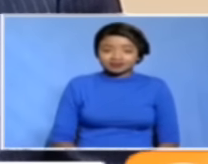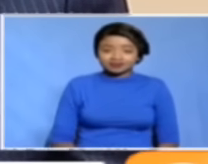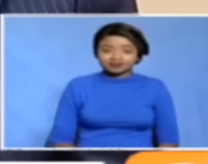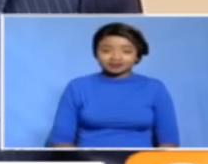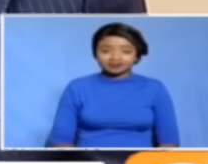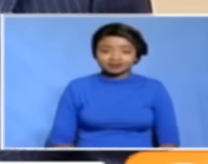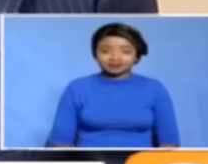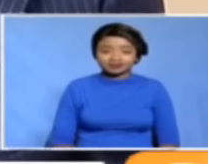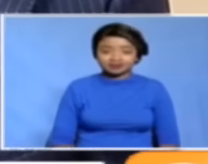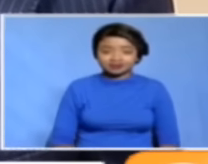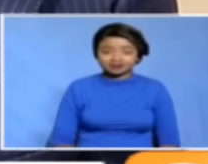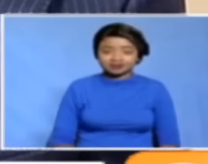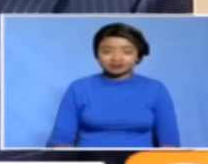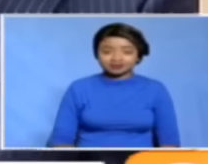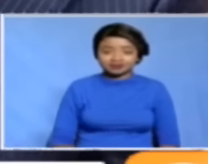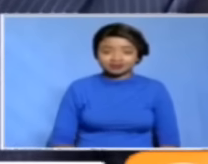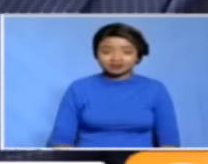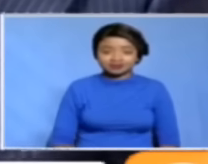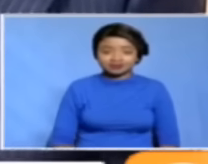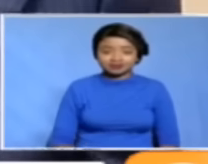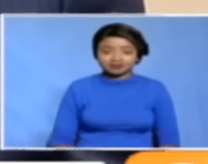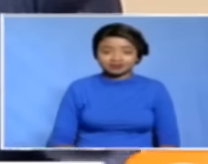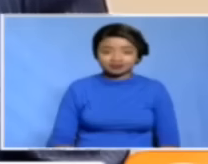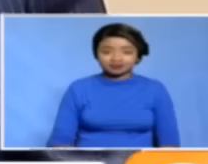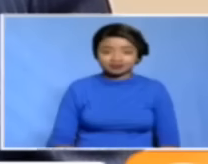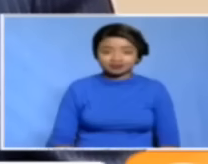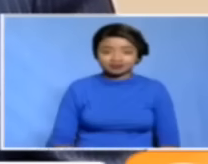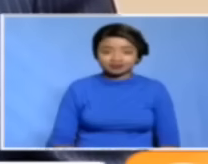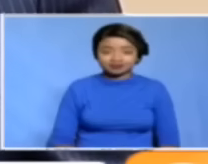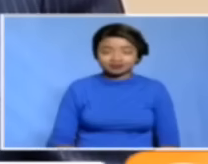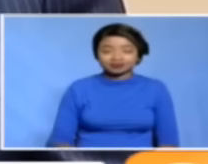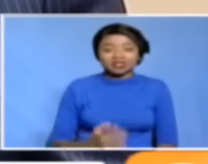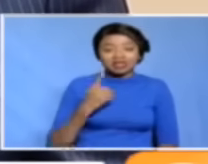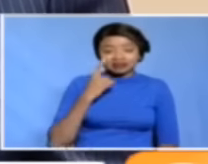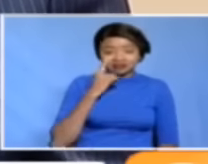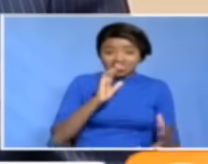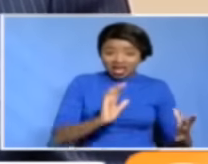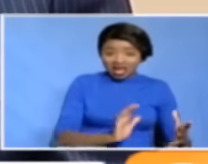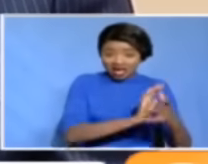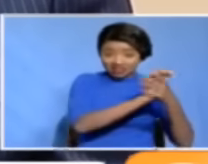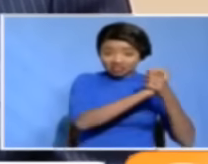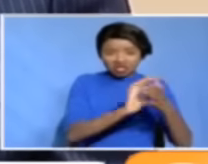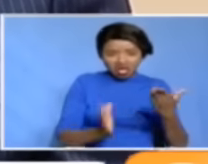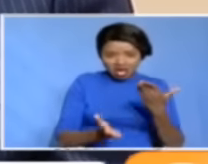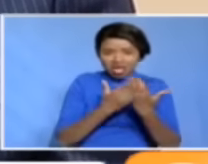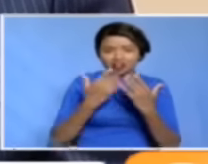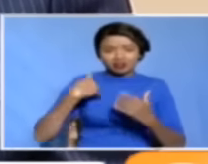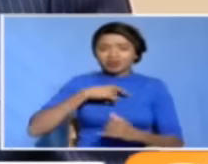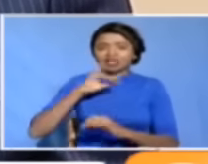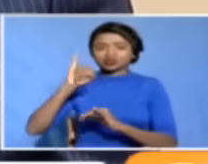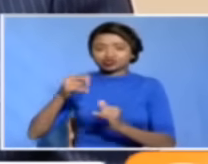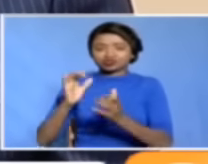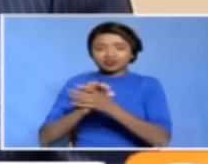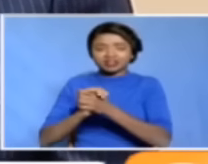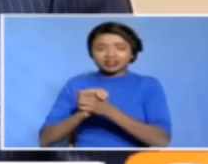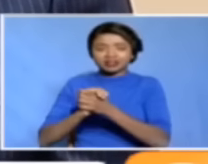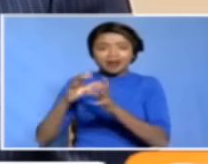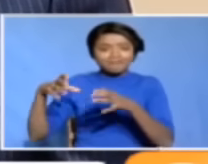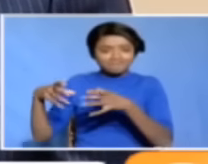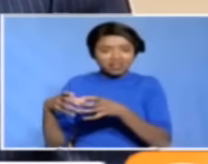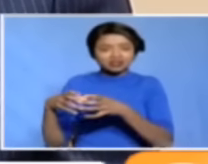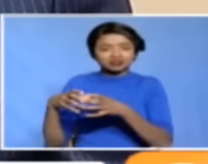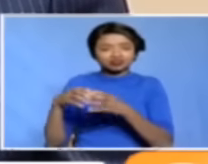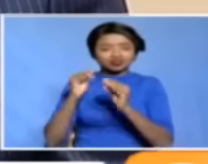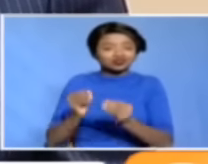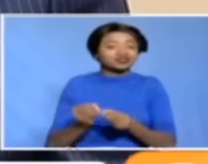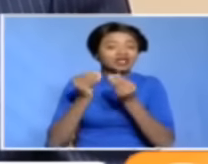as something which has made us, the Jubilee Party, deliver on our manifesto, deliver on the four key